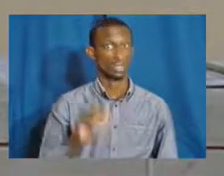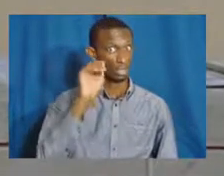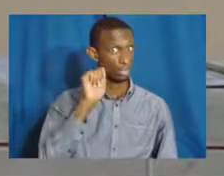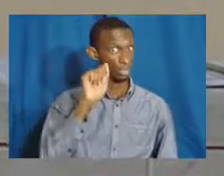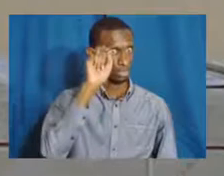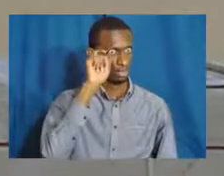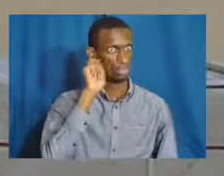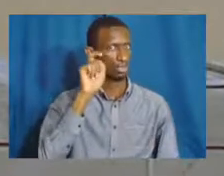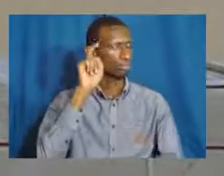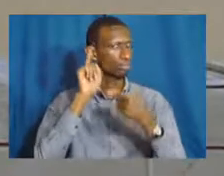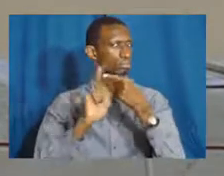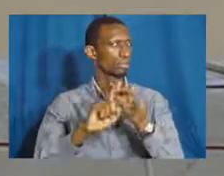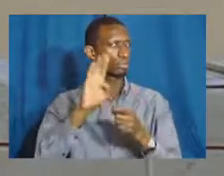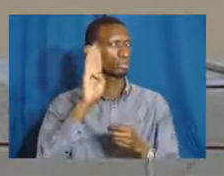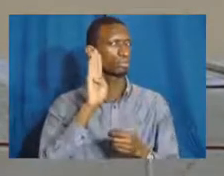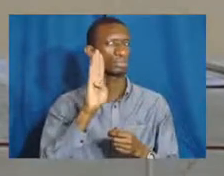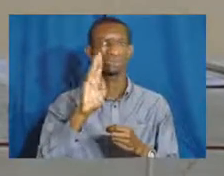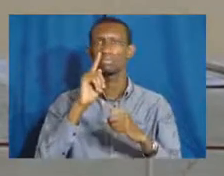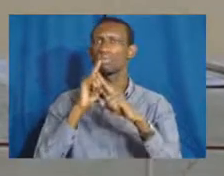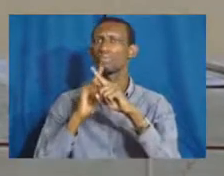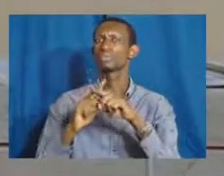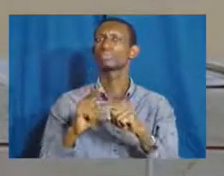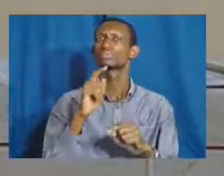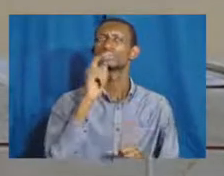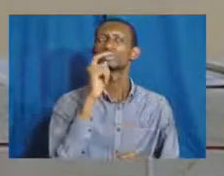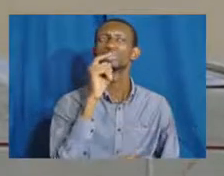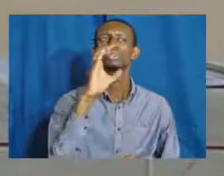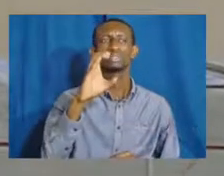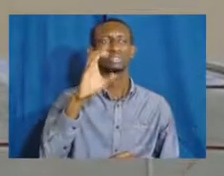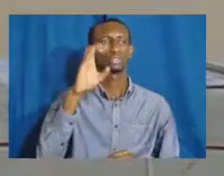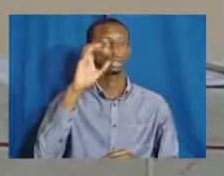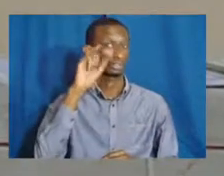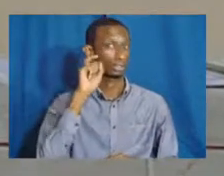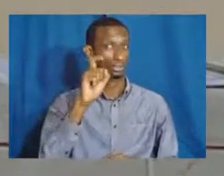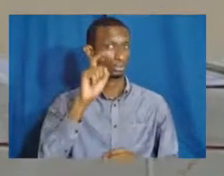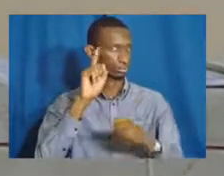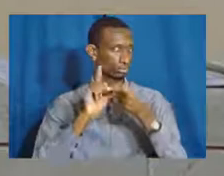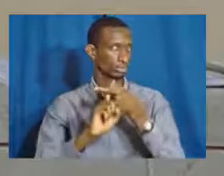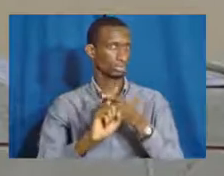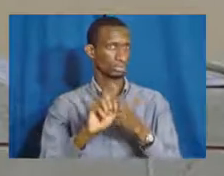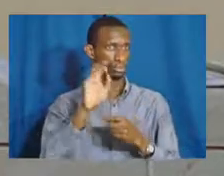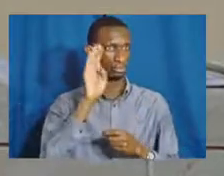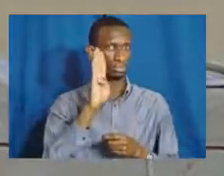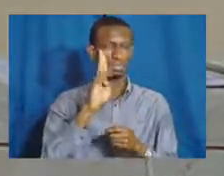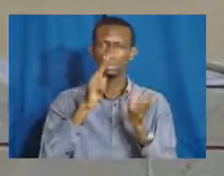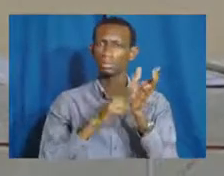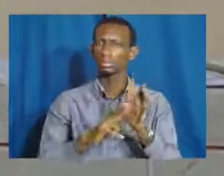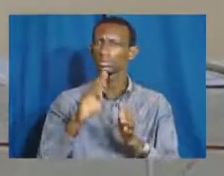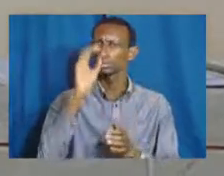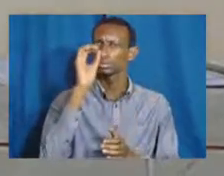AX plus B times CX plus D equals zero.